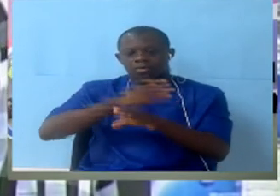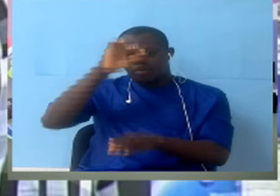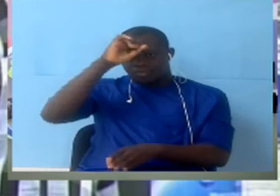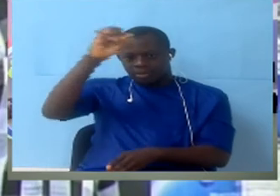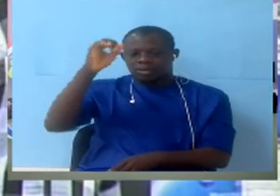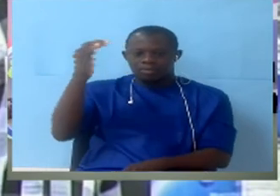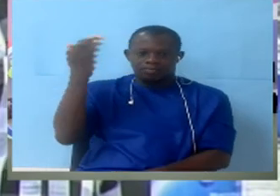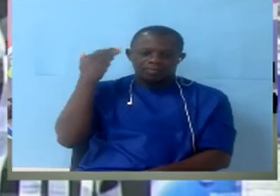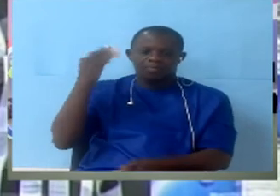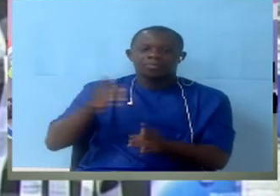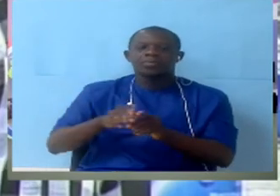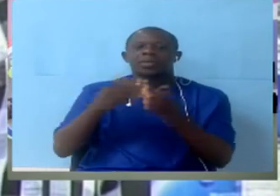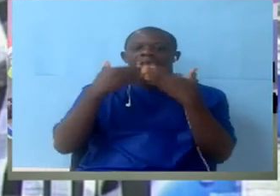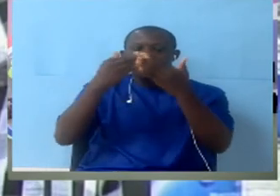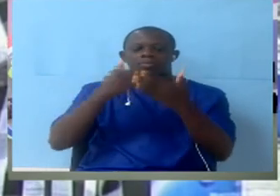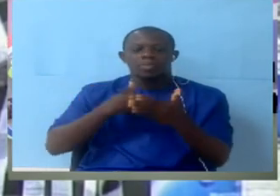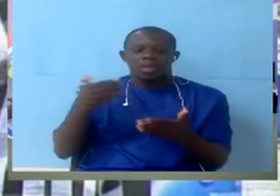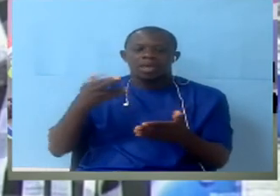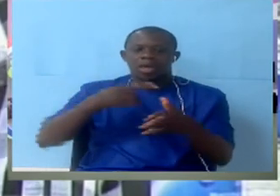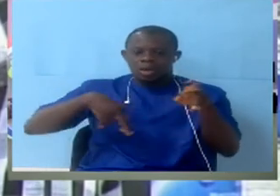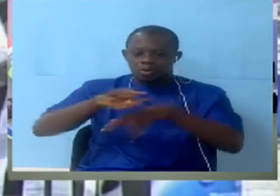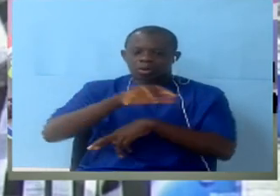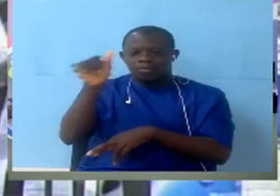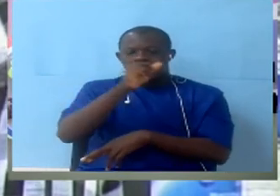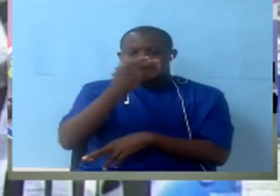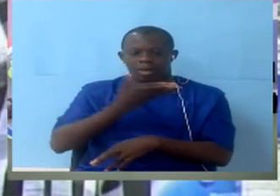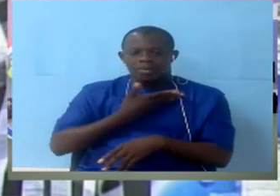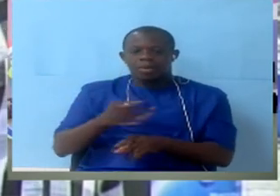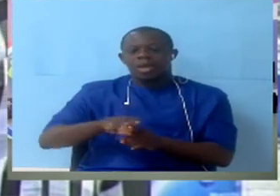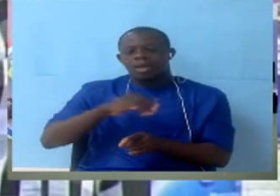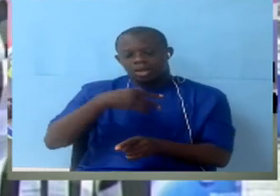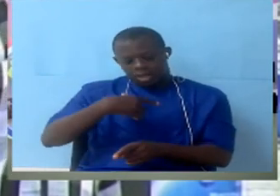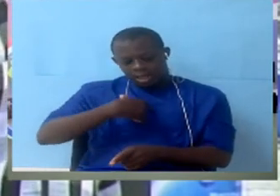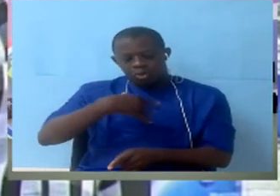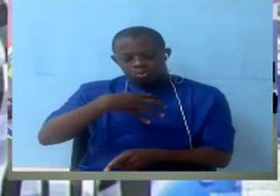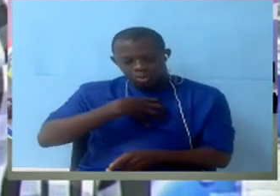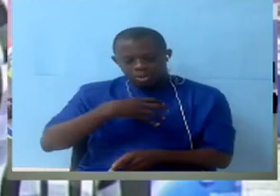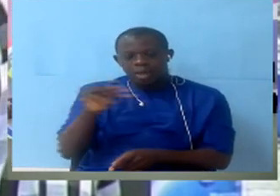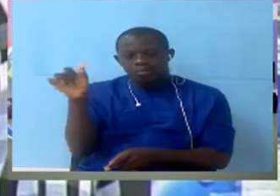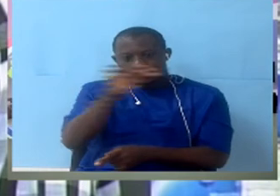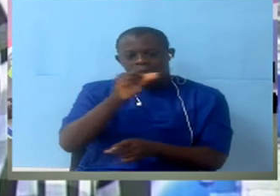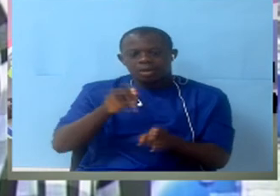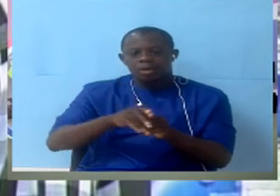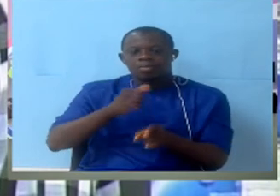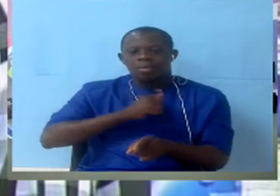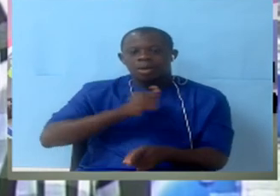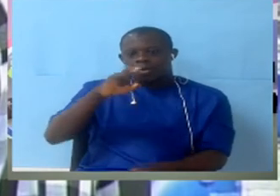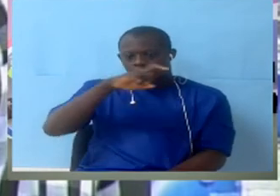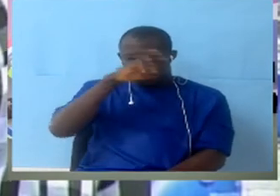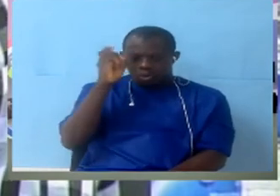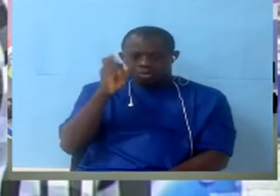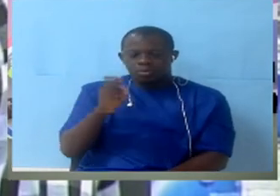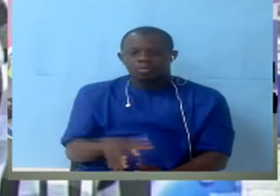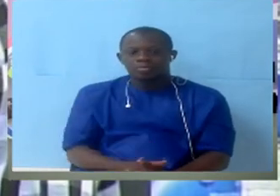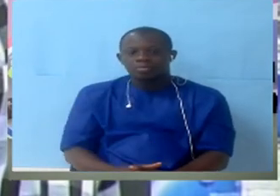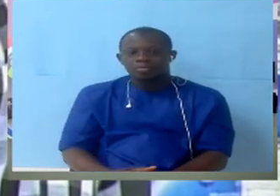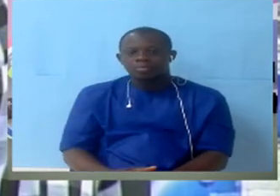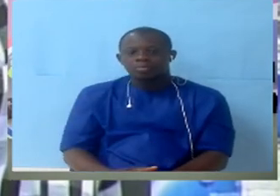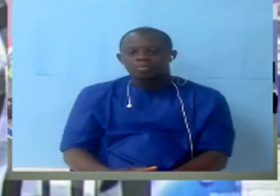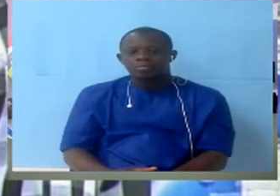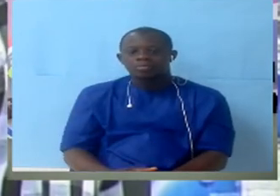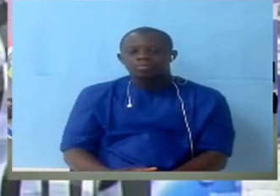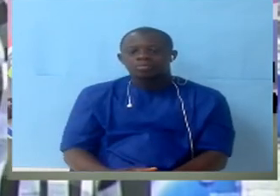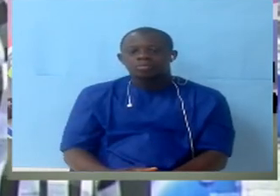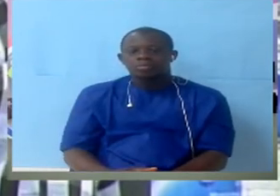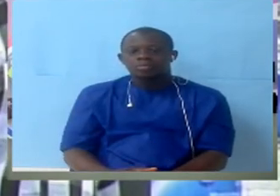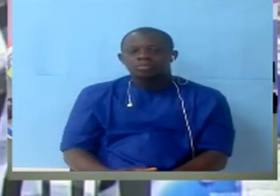himself to inform him that I have returned and I want to go back to my work. Embassy fa ko nyoko constantly ni embassy bi yana ka je ko yemuru afre